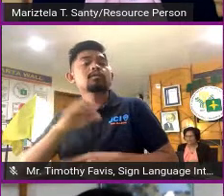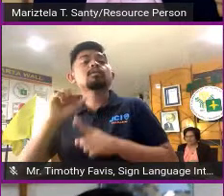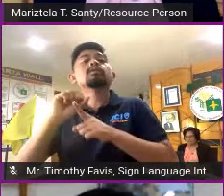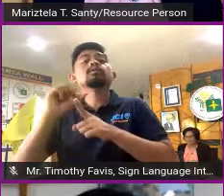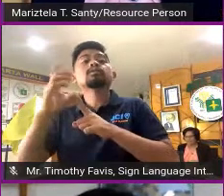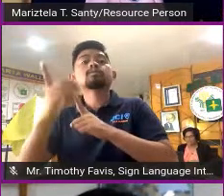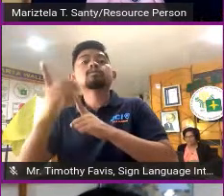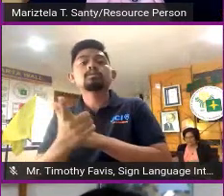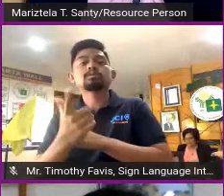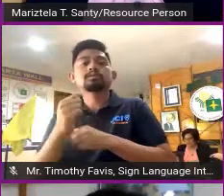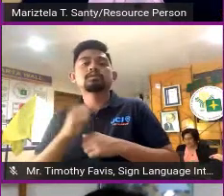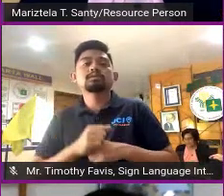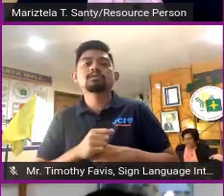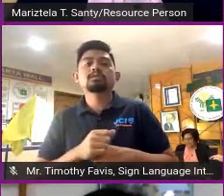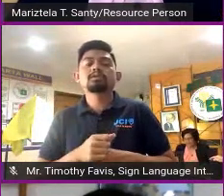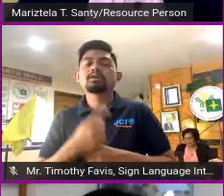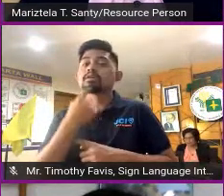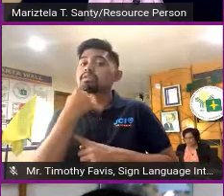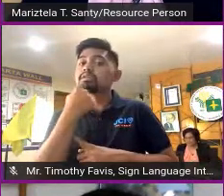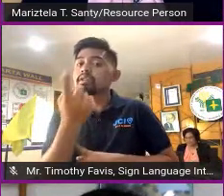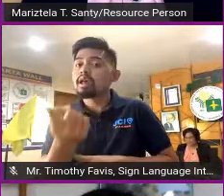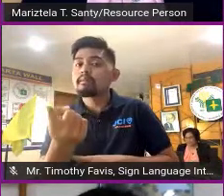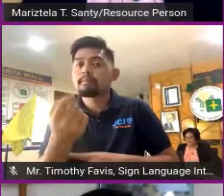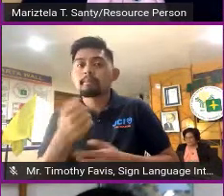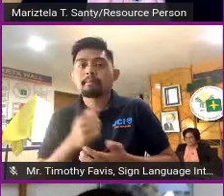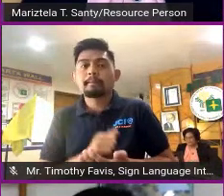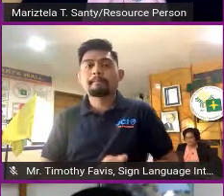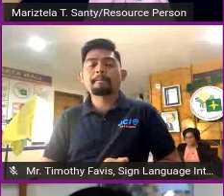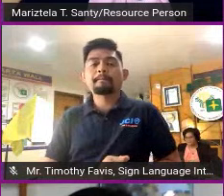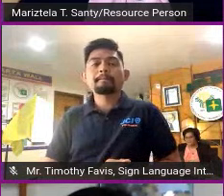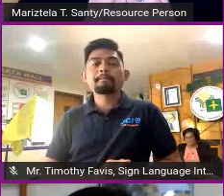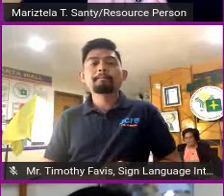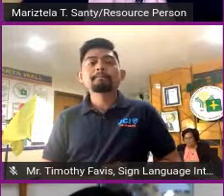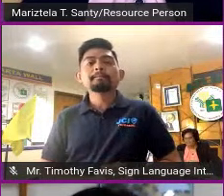culturally and socially dictated. Ano po?